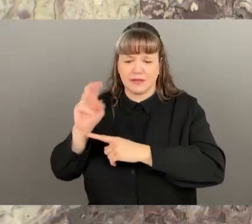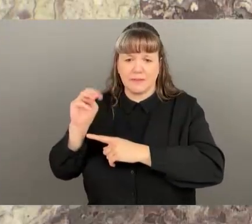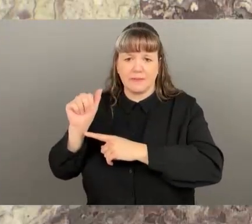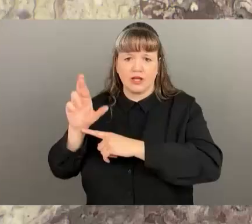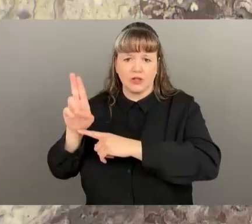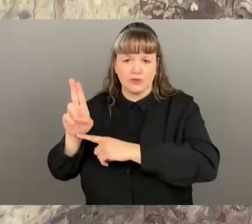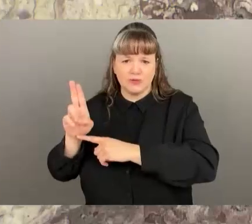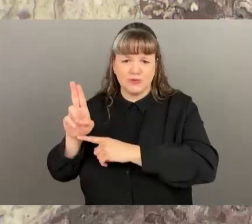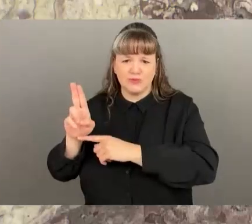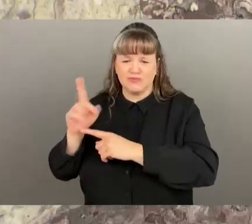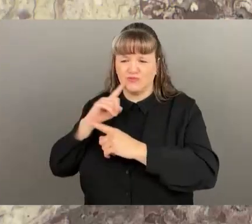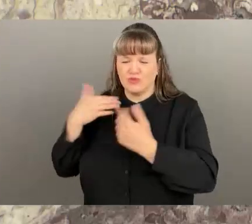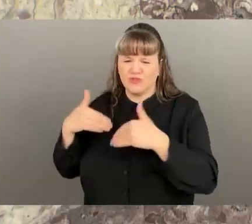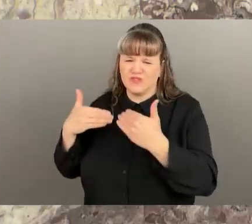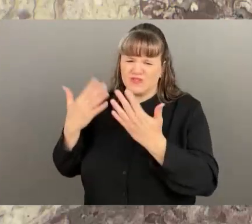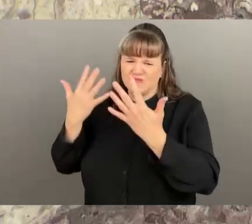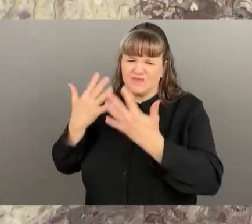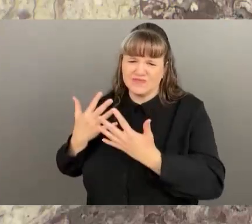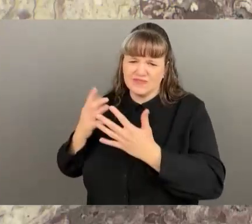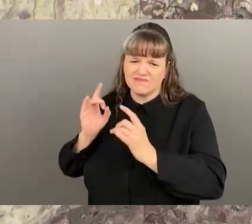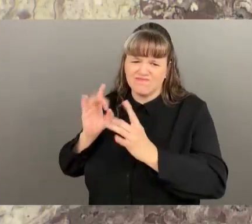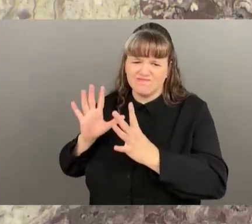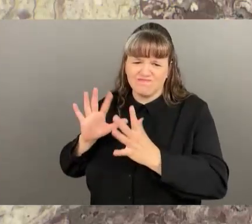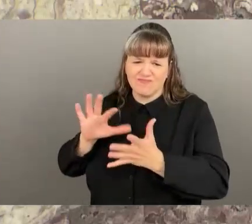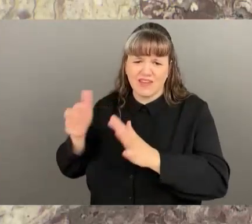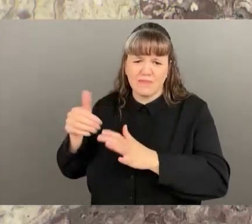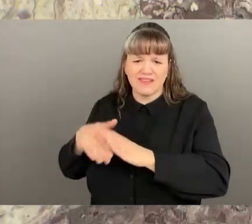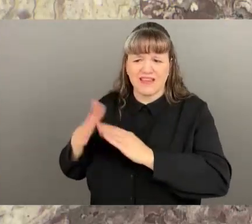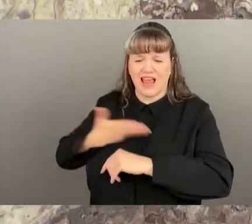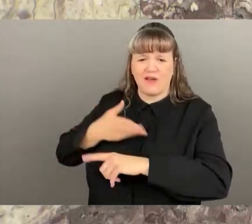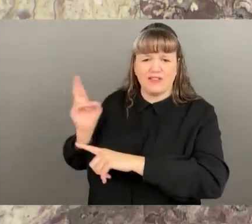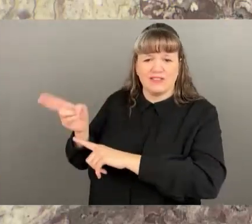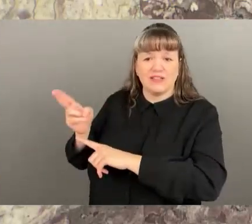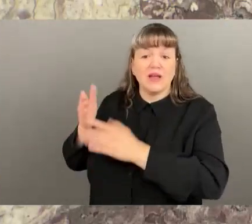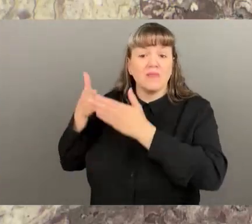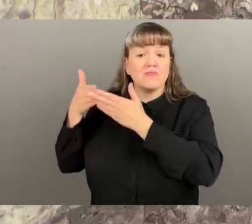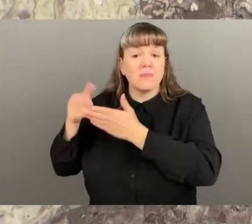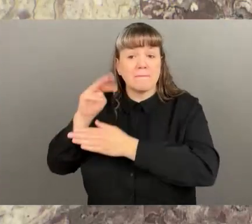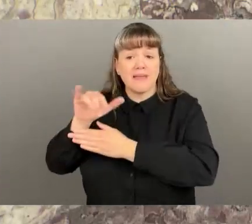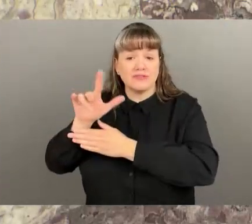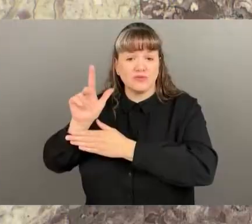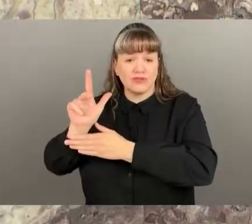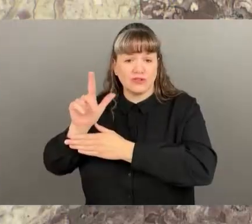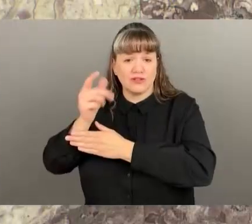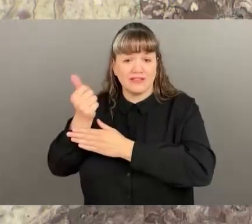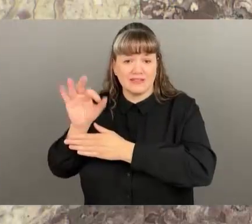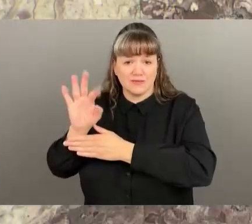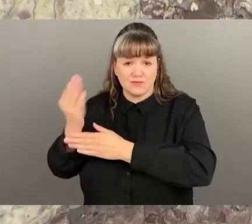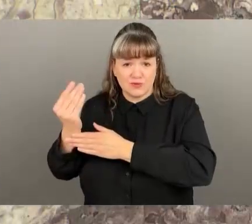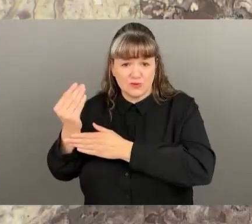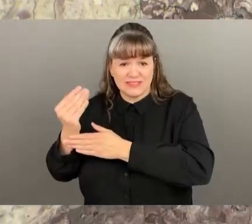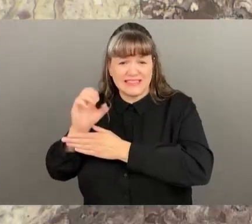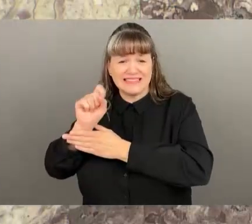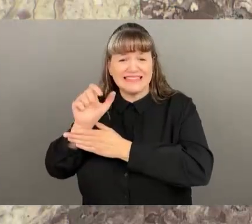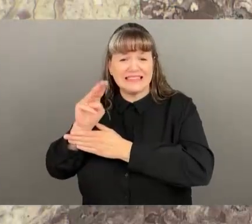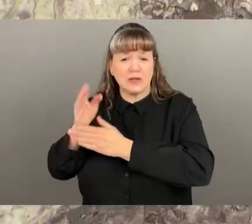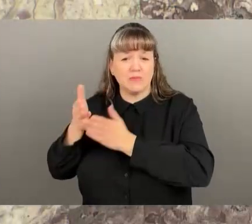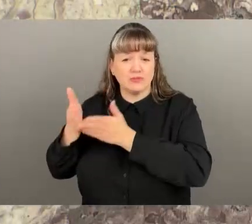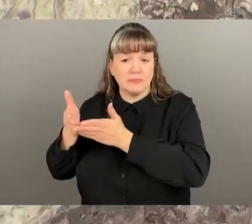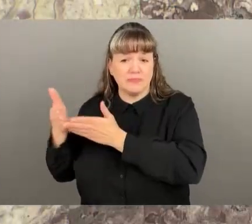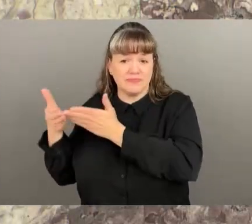in Vancouver carrying 376 passengers, including Hindus, Muslims, and mainly Sikhs from British